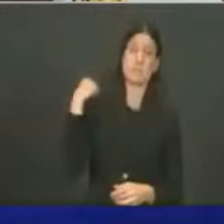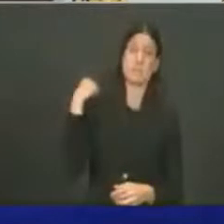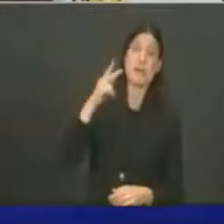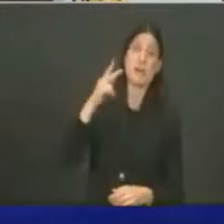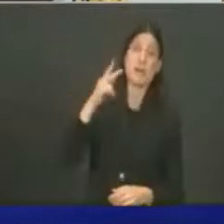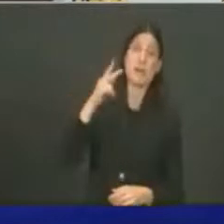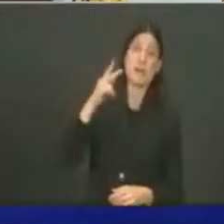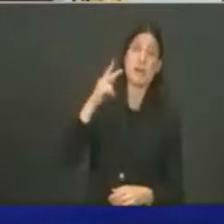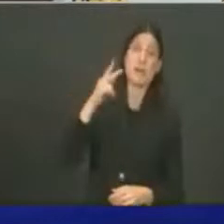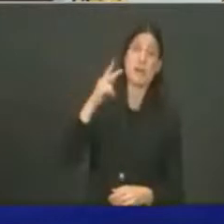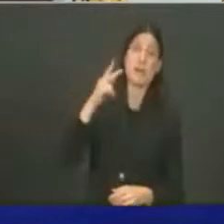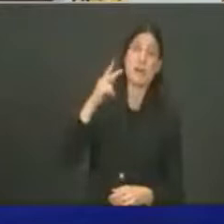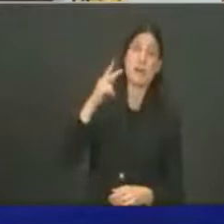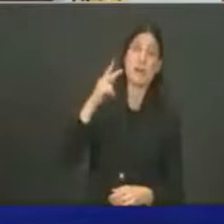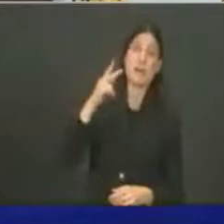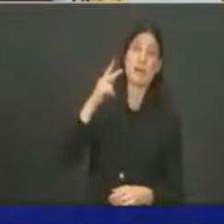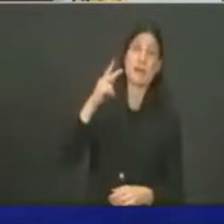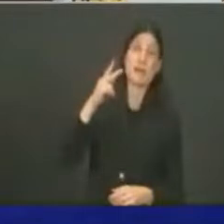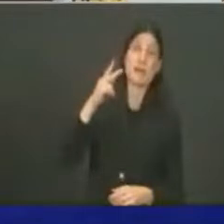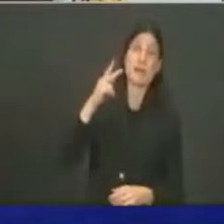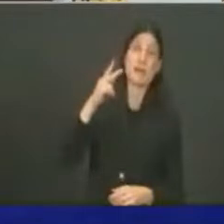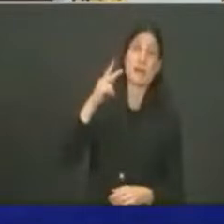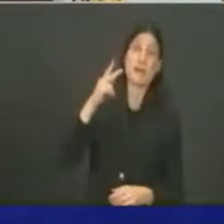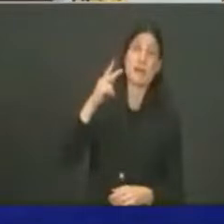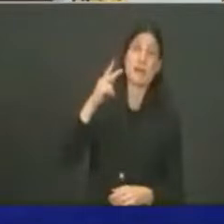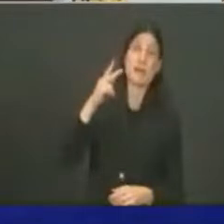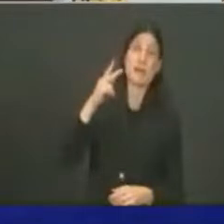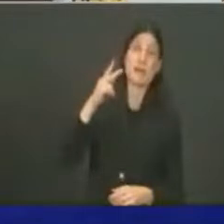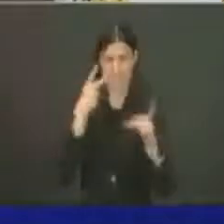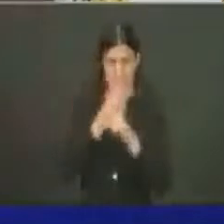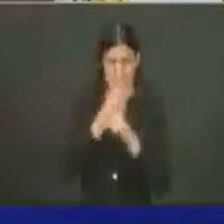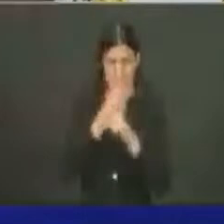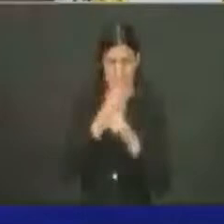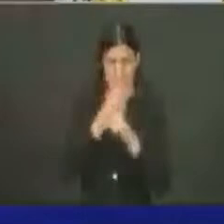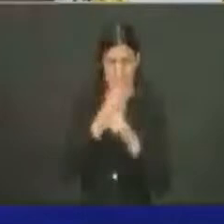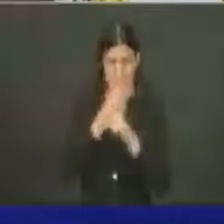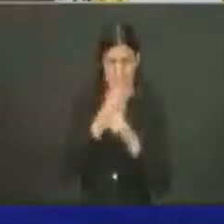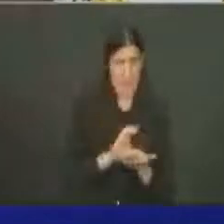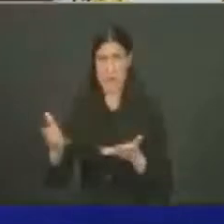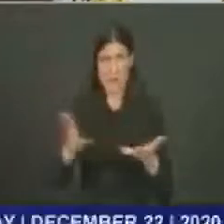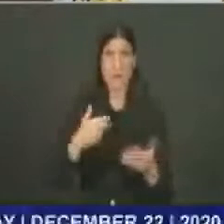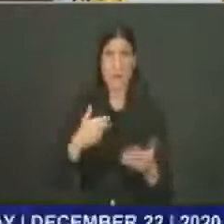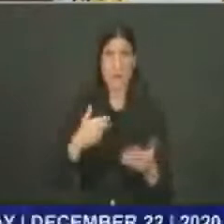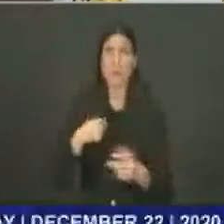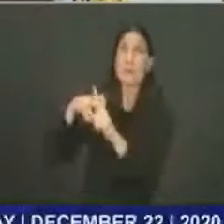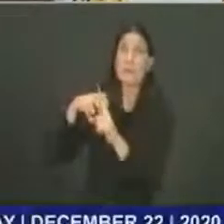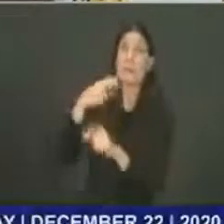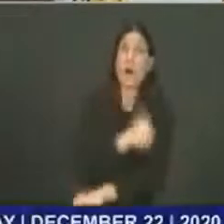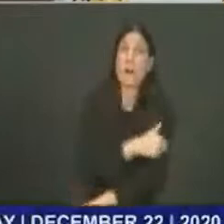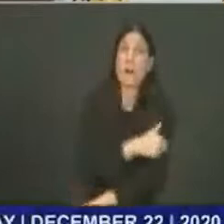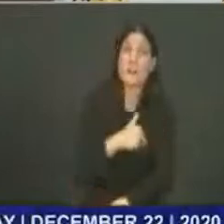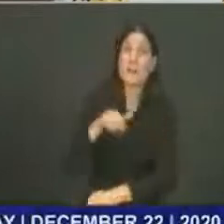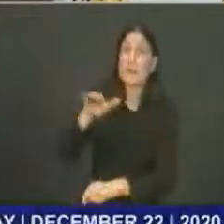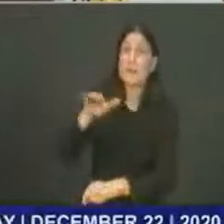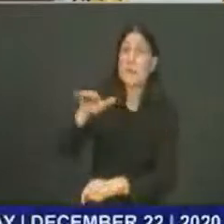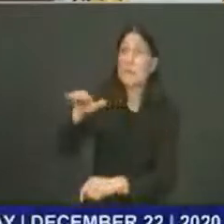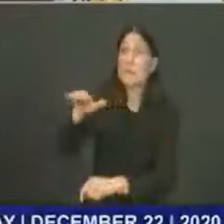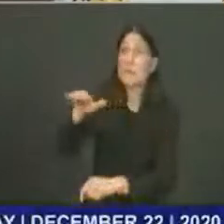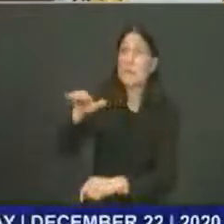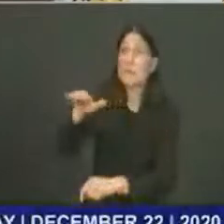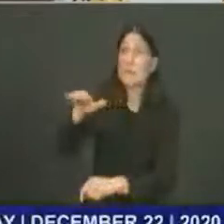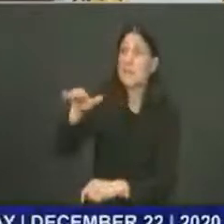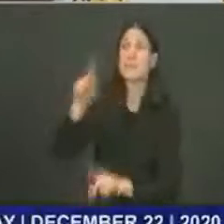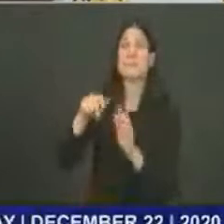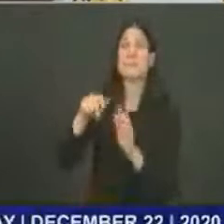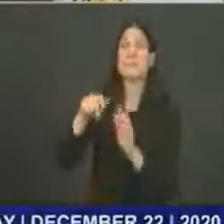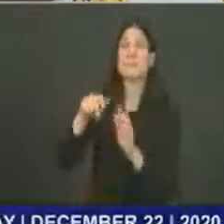struggling, we essentially went to the hospitals and said, stop your operations, no more elective surgery, no more non-critical surgery. And so as a result,